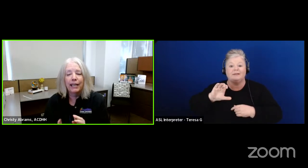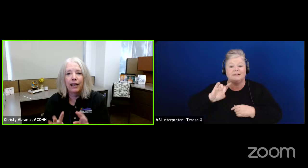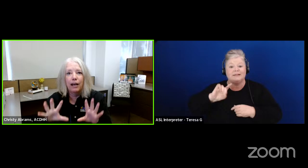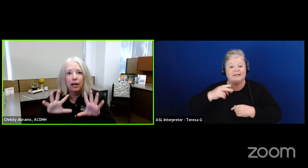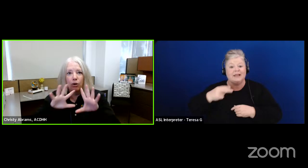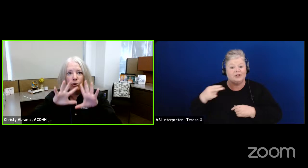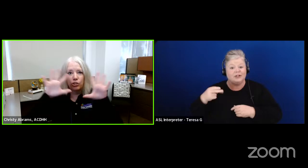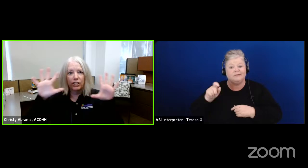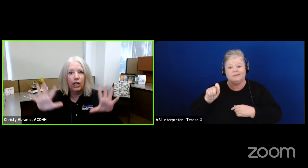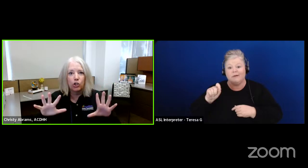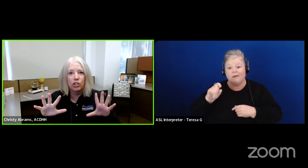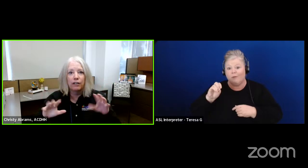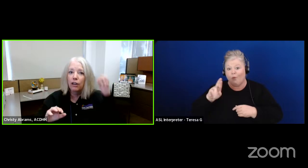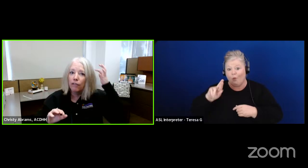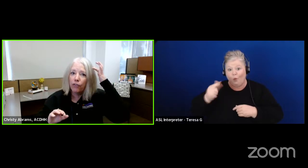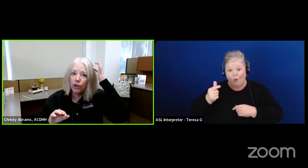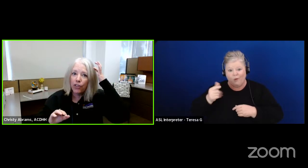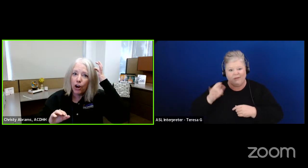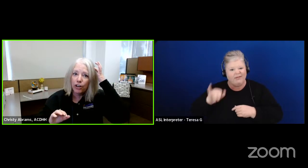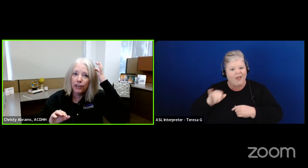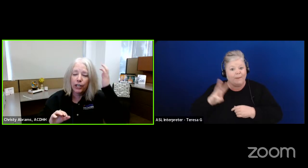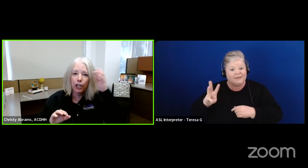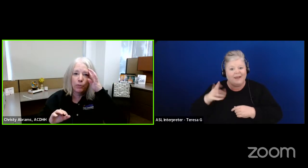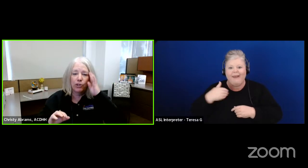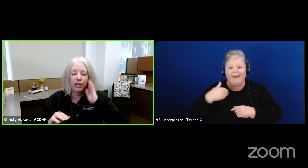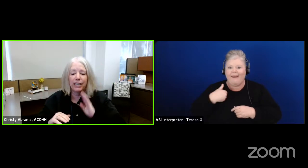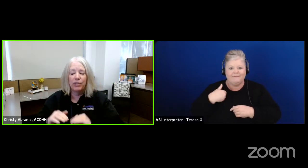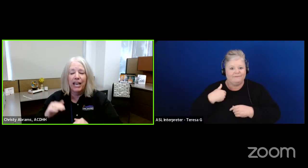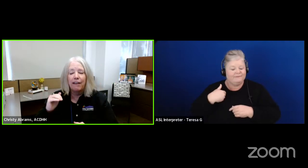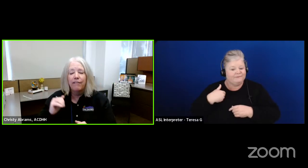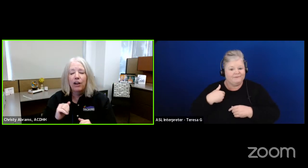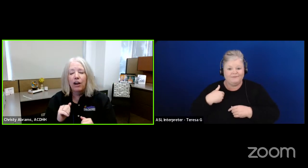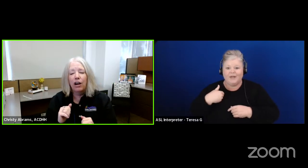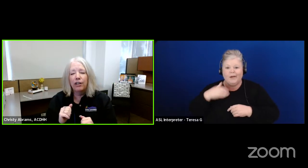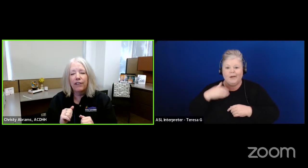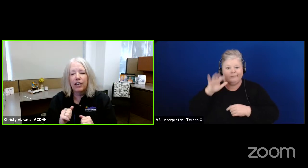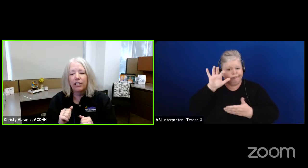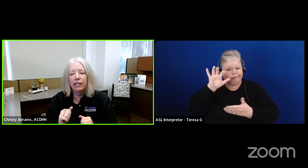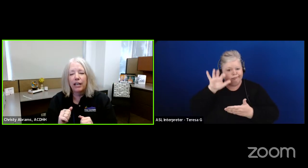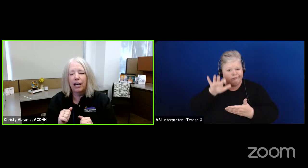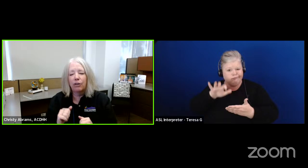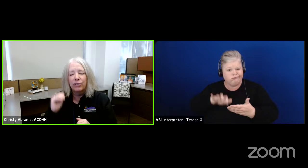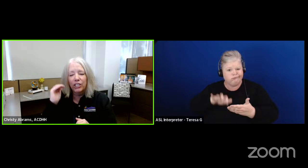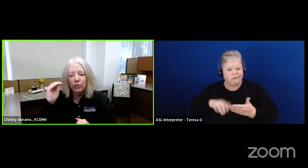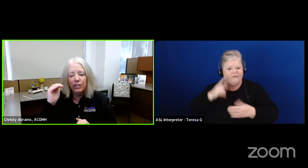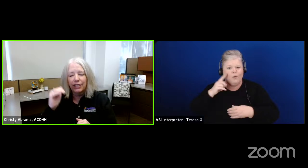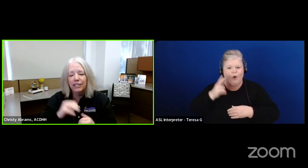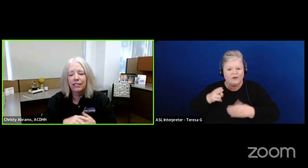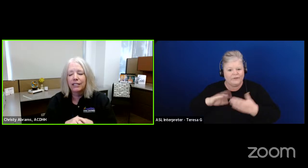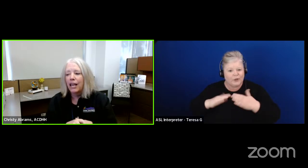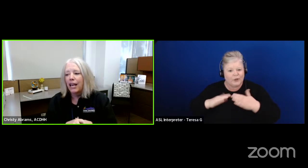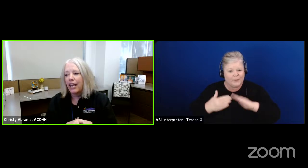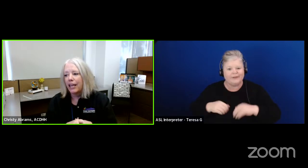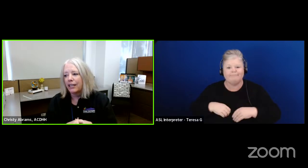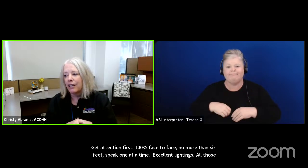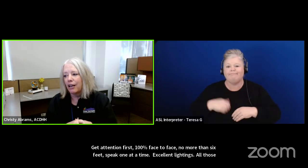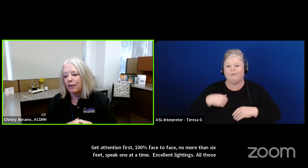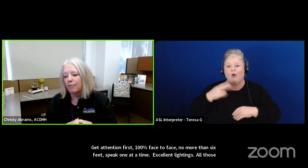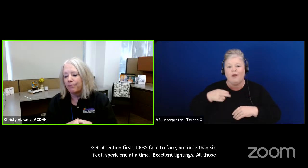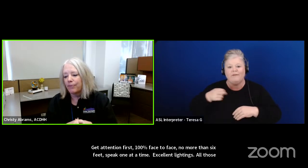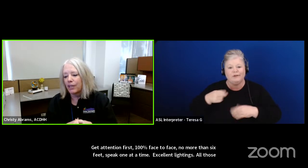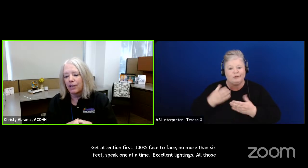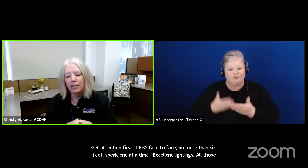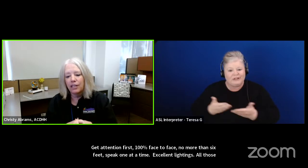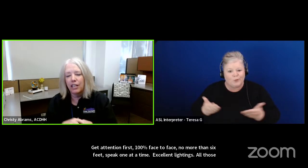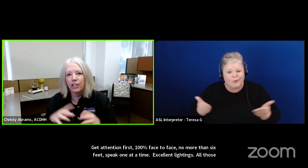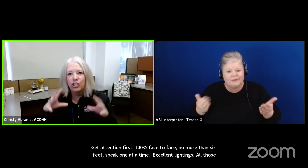acdhh.org website a whole section for the hard of hearing community. We have hard of hearing resources, and